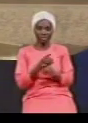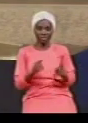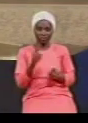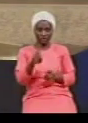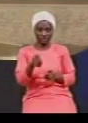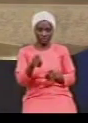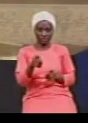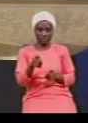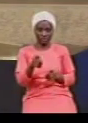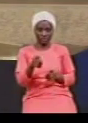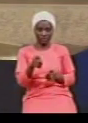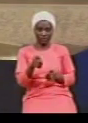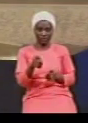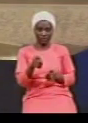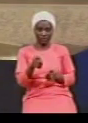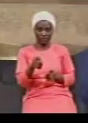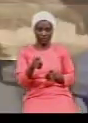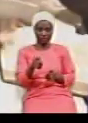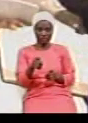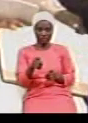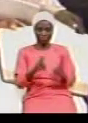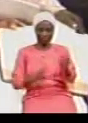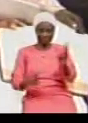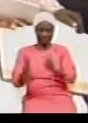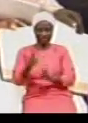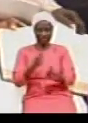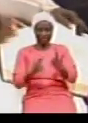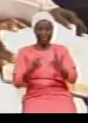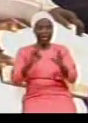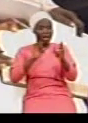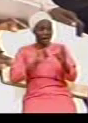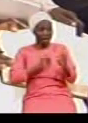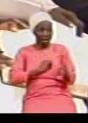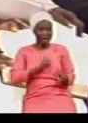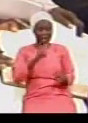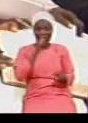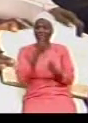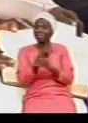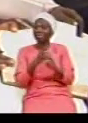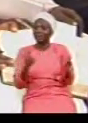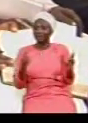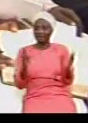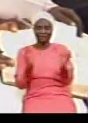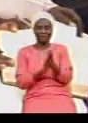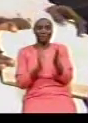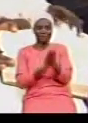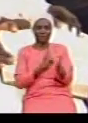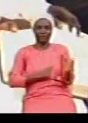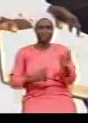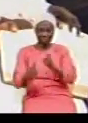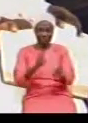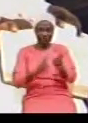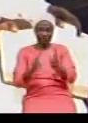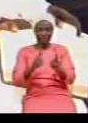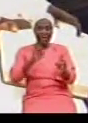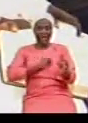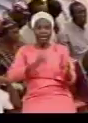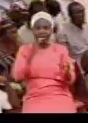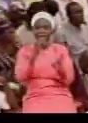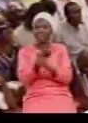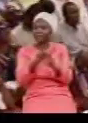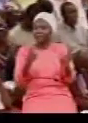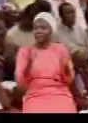thee. I am delivered, praise the Lord. I said I'm delivered, praise the